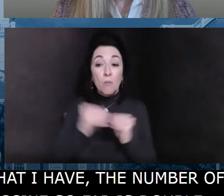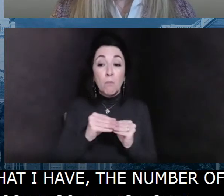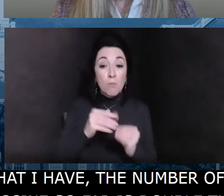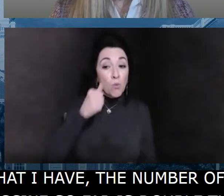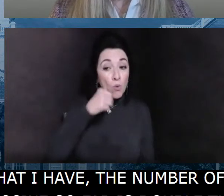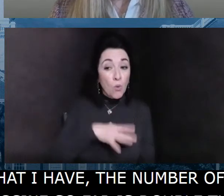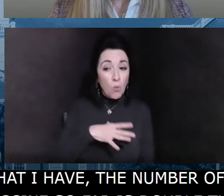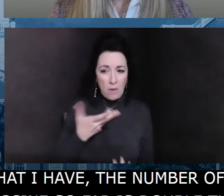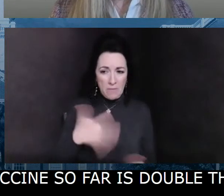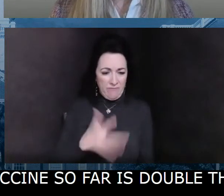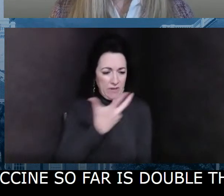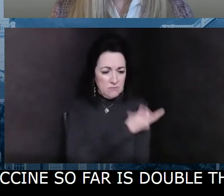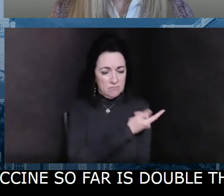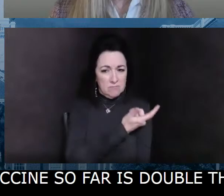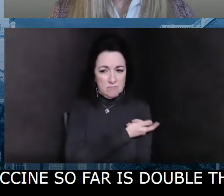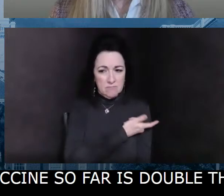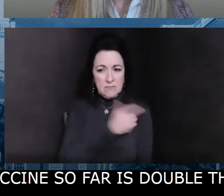men?